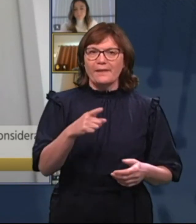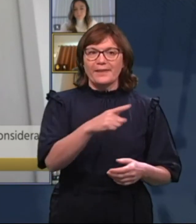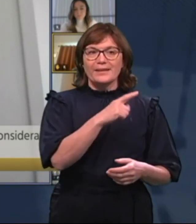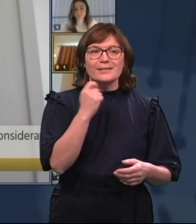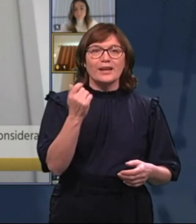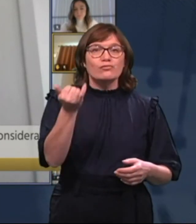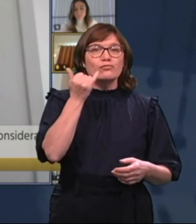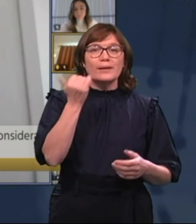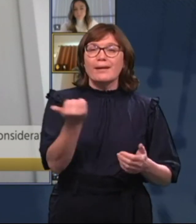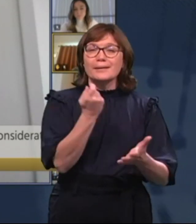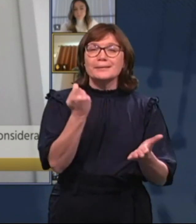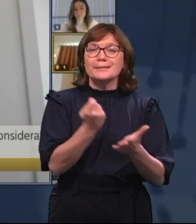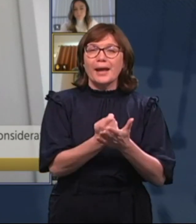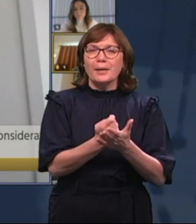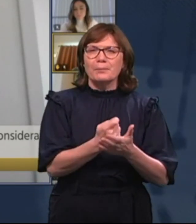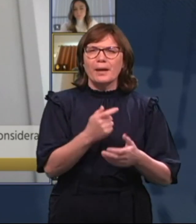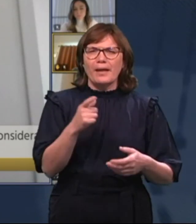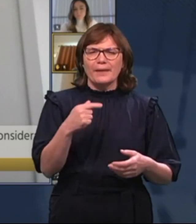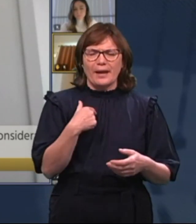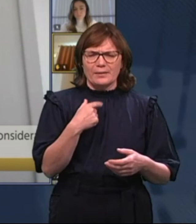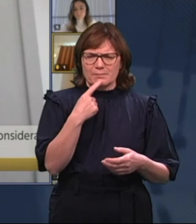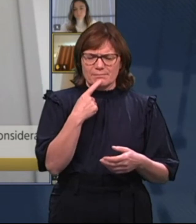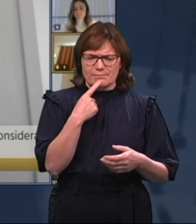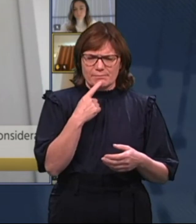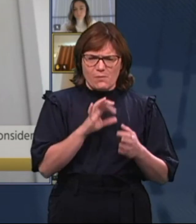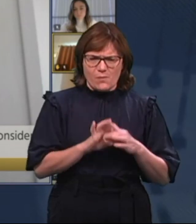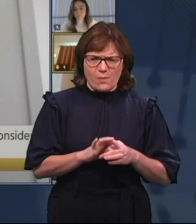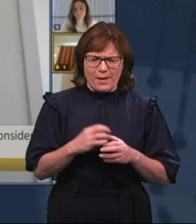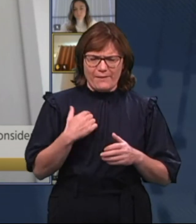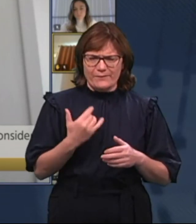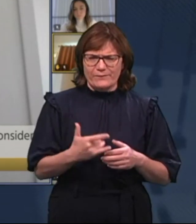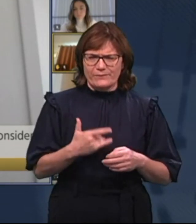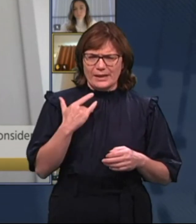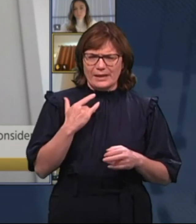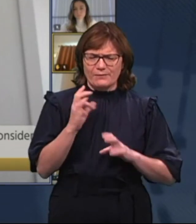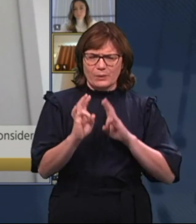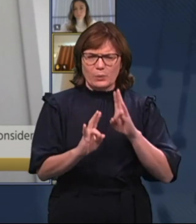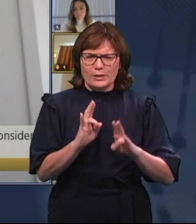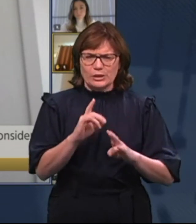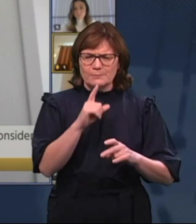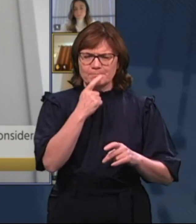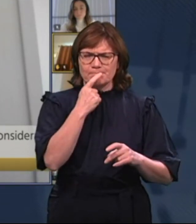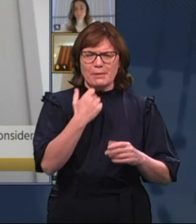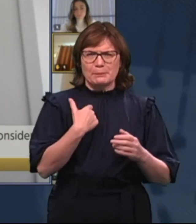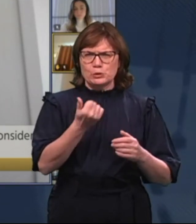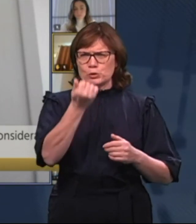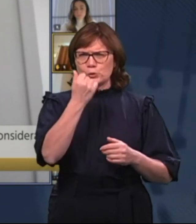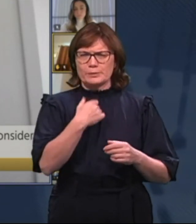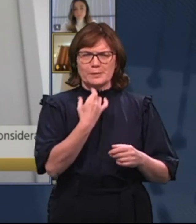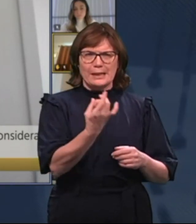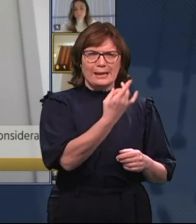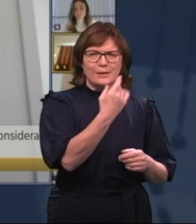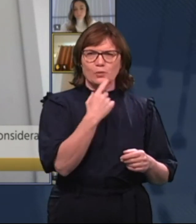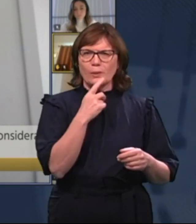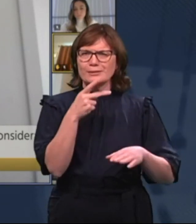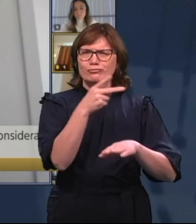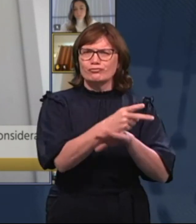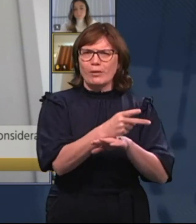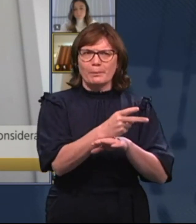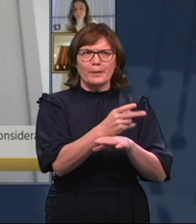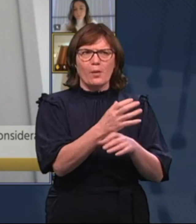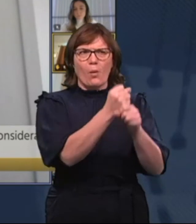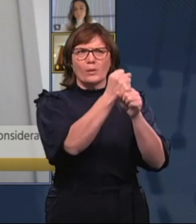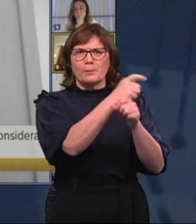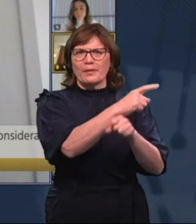time. But you're kind of going, is this a stupid question? Or they're so busy, am I bothering them? And you don't want to be taking up time